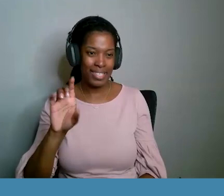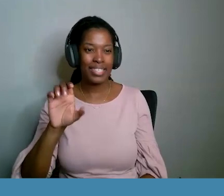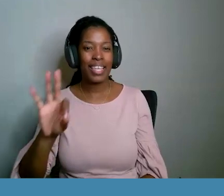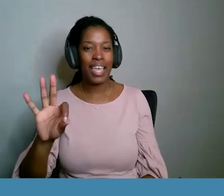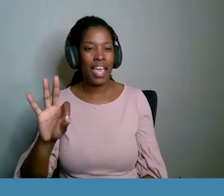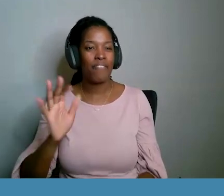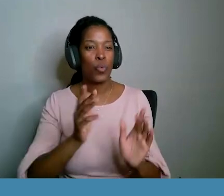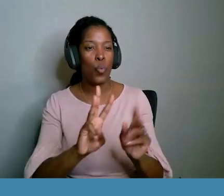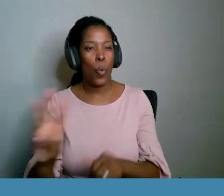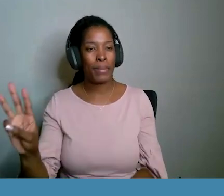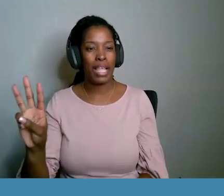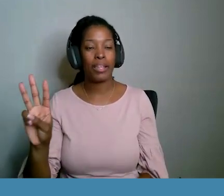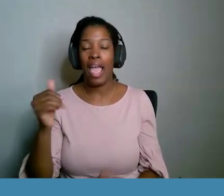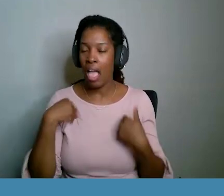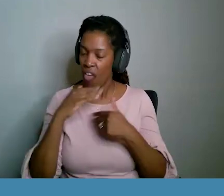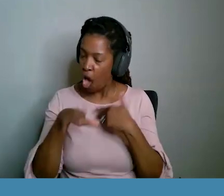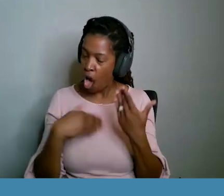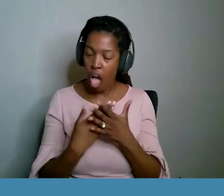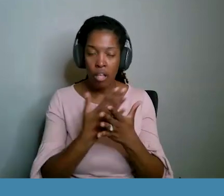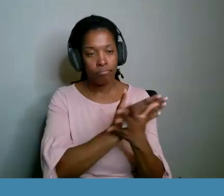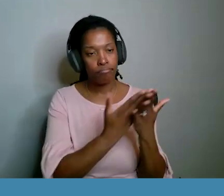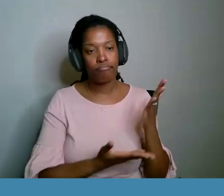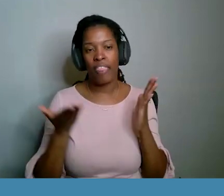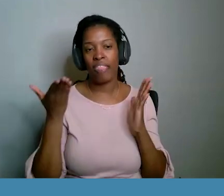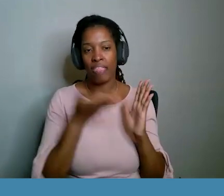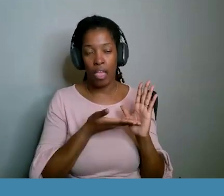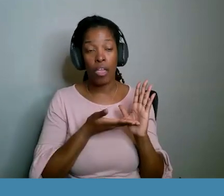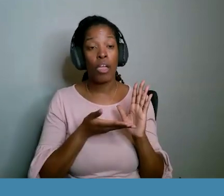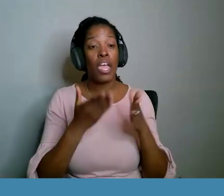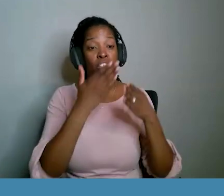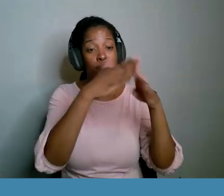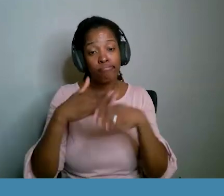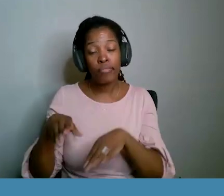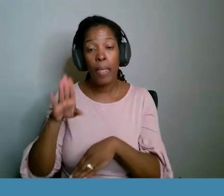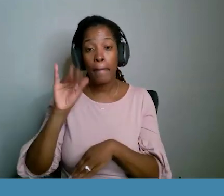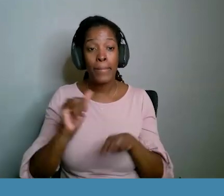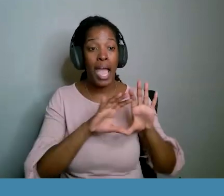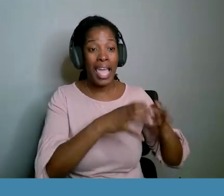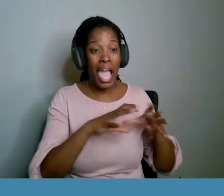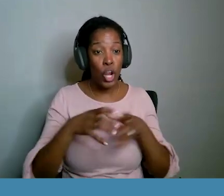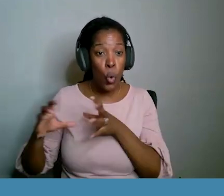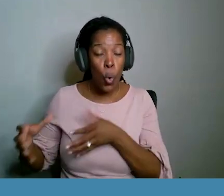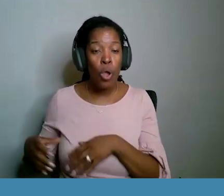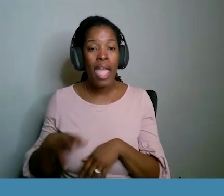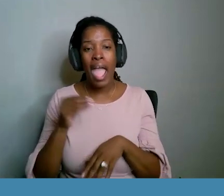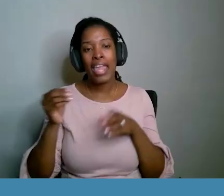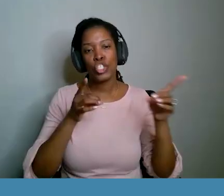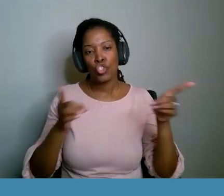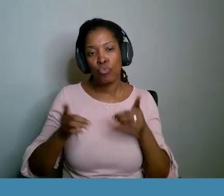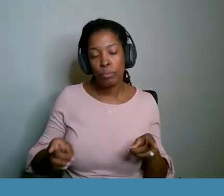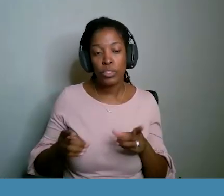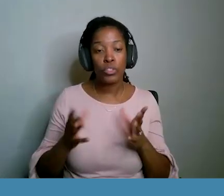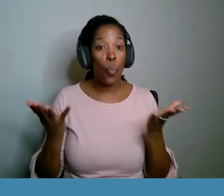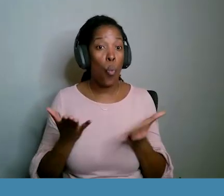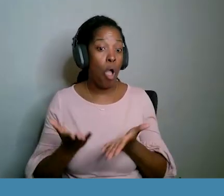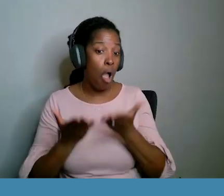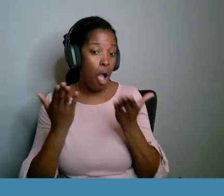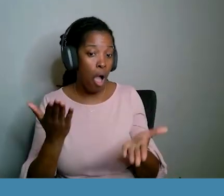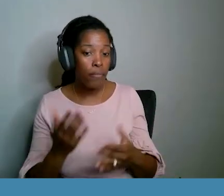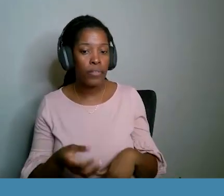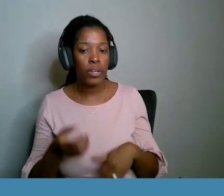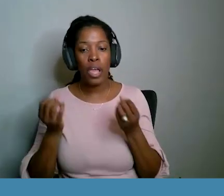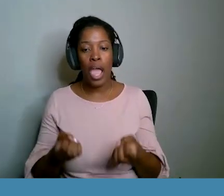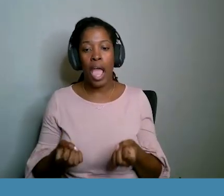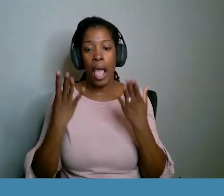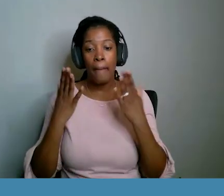DCS website. They have it broken down by category with descriptions of what they offer, how many beds they have, so on and so